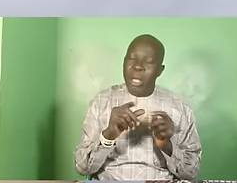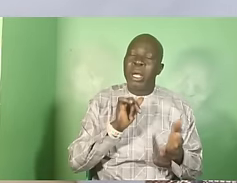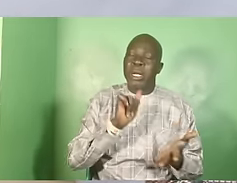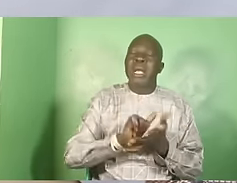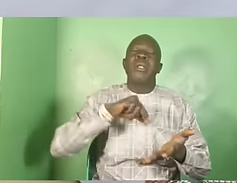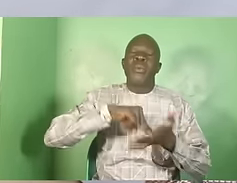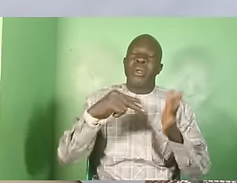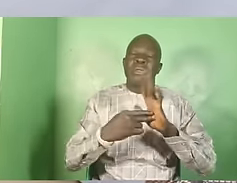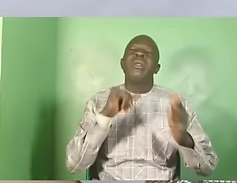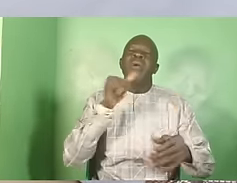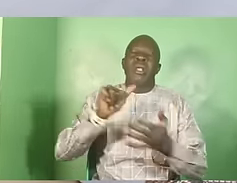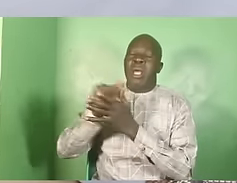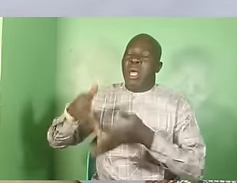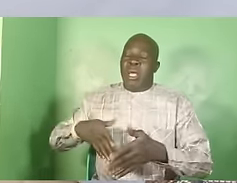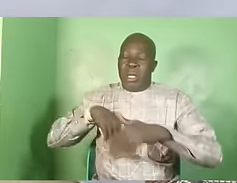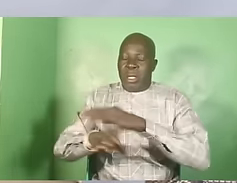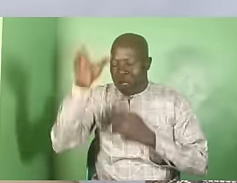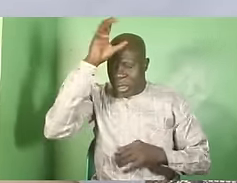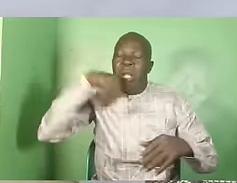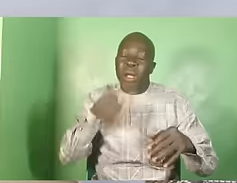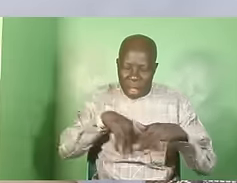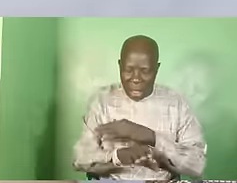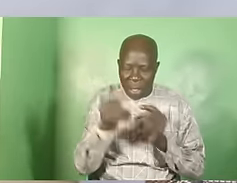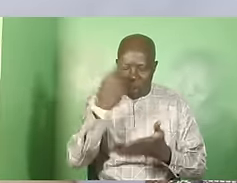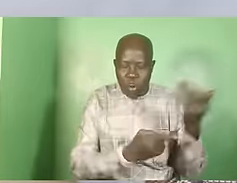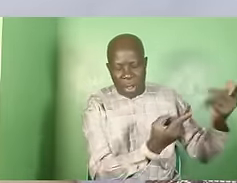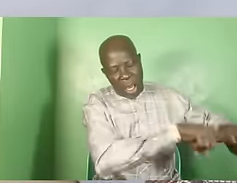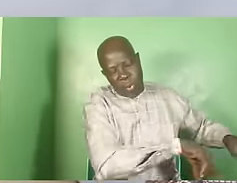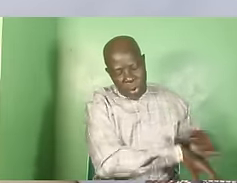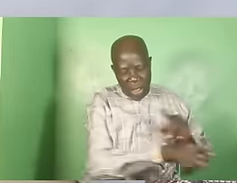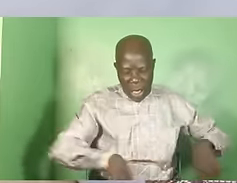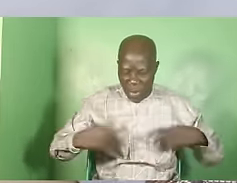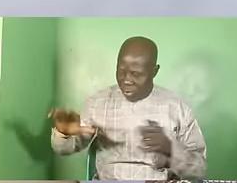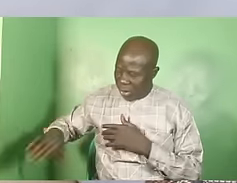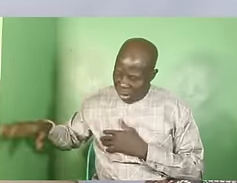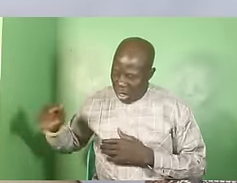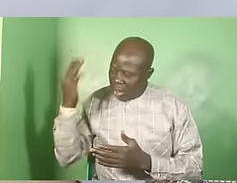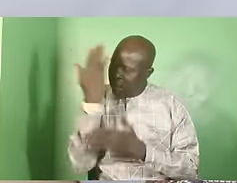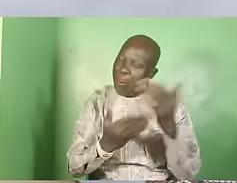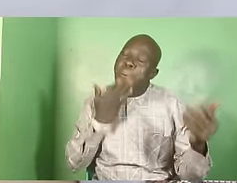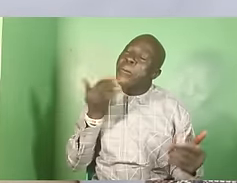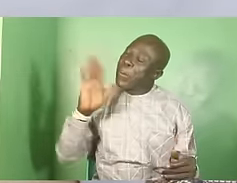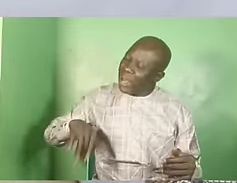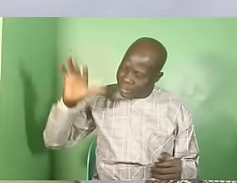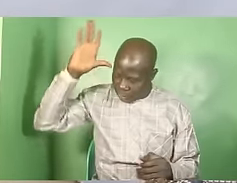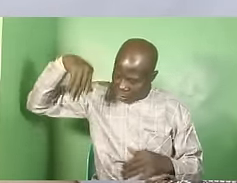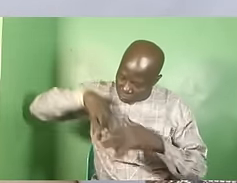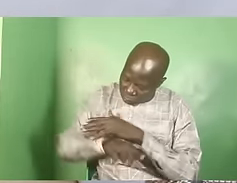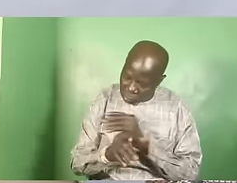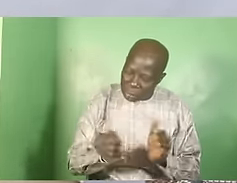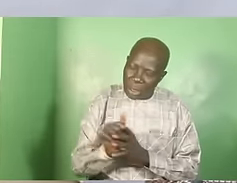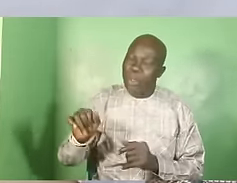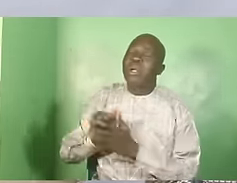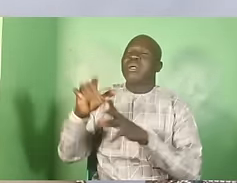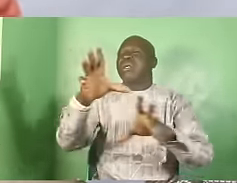That doesn't determine Satan will not come to you. What happened in the life of that child is a spirit that comes to you. That's